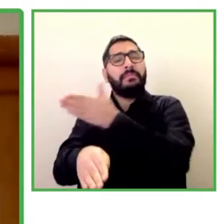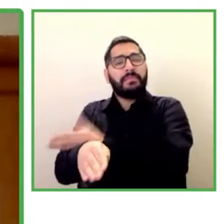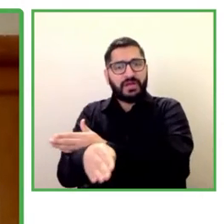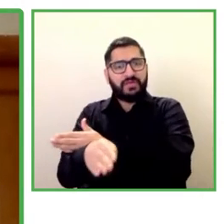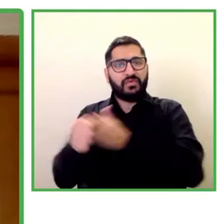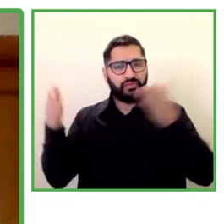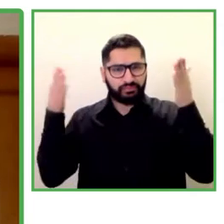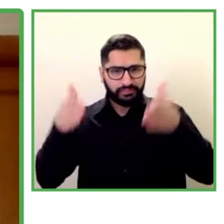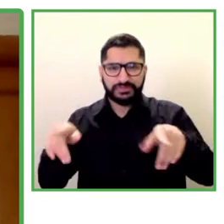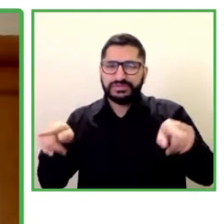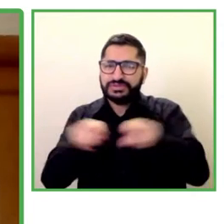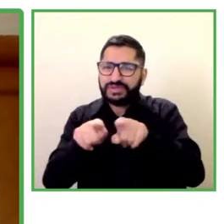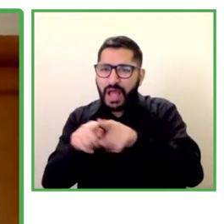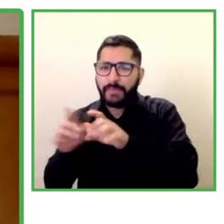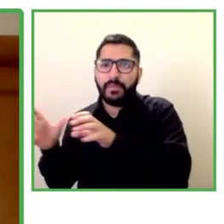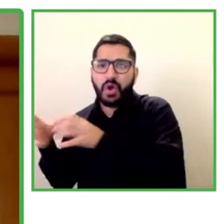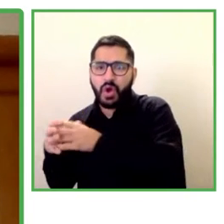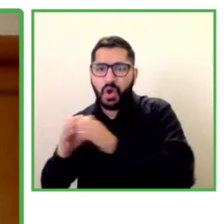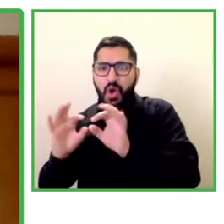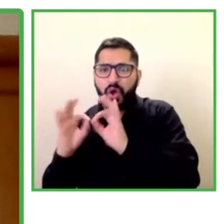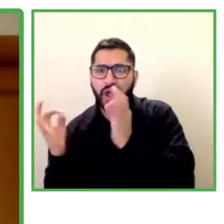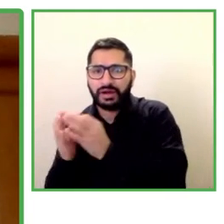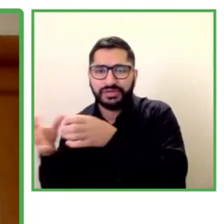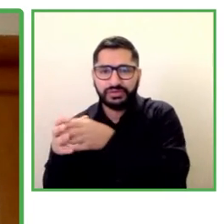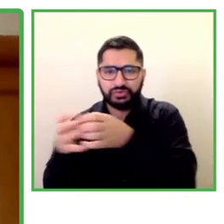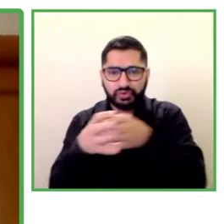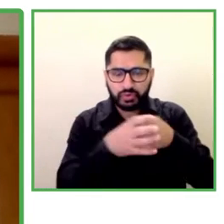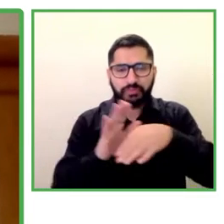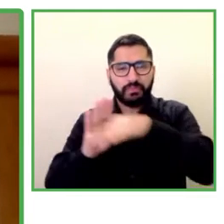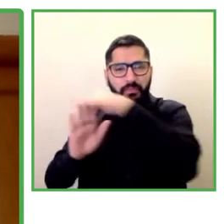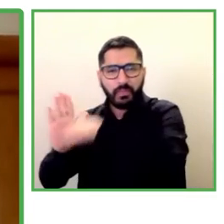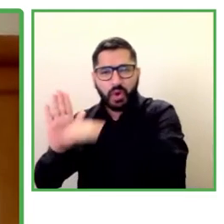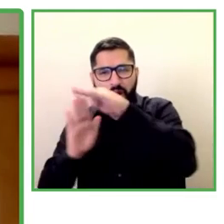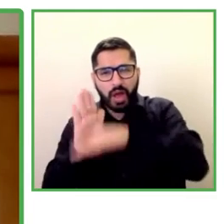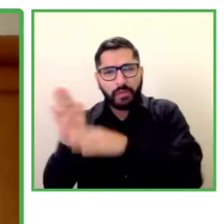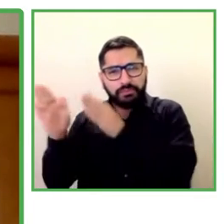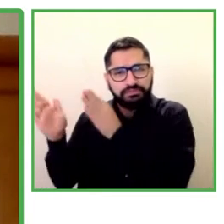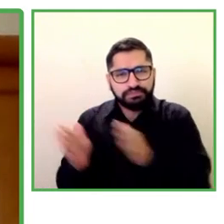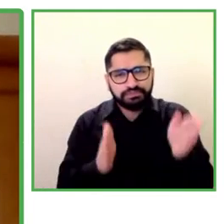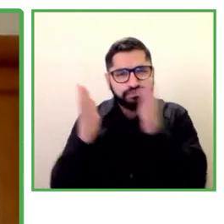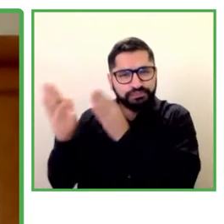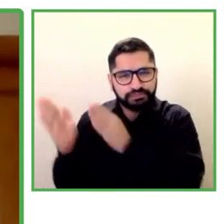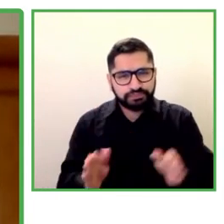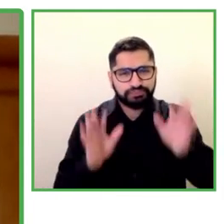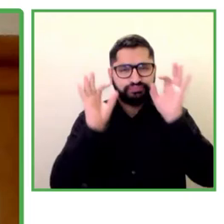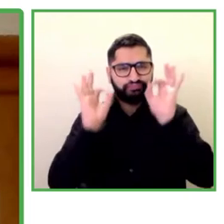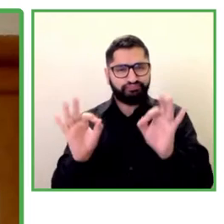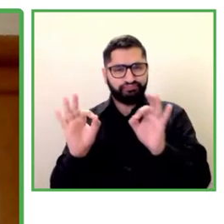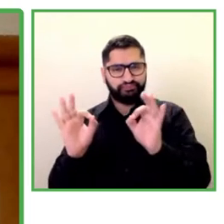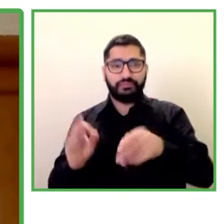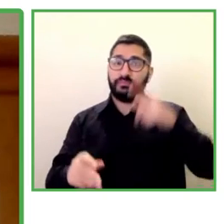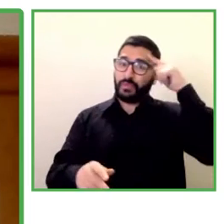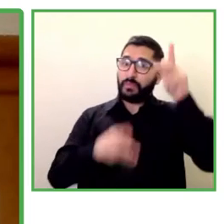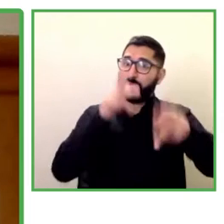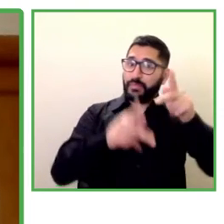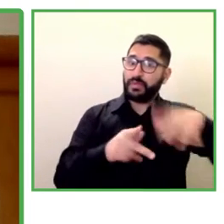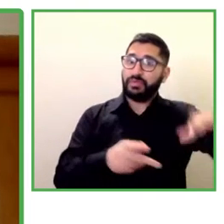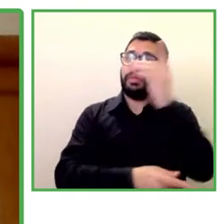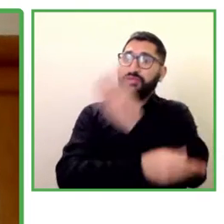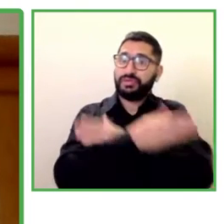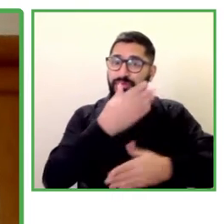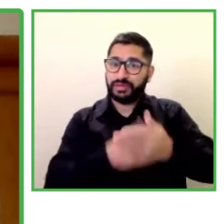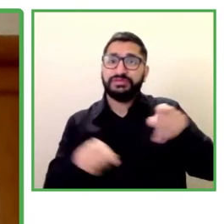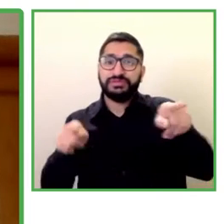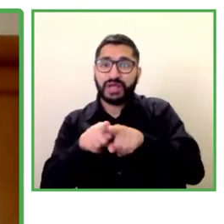I work in the same organization as a director of programs, amongst which I manage programs for people with disabilities and also for